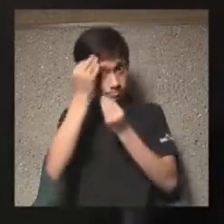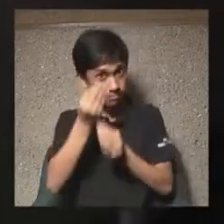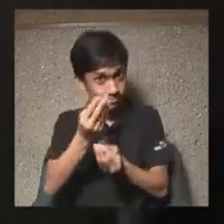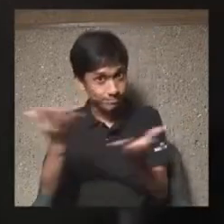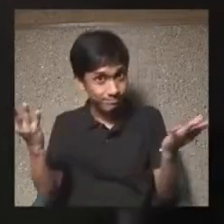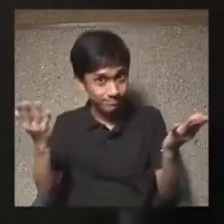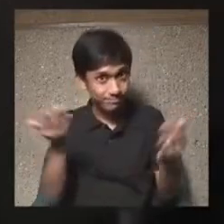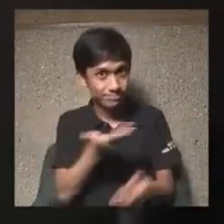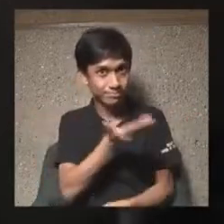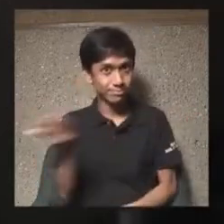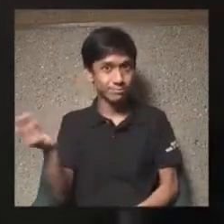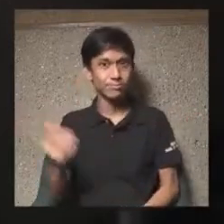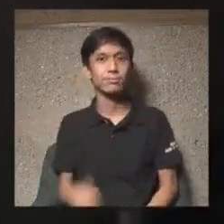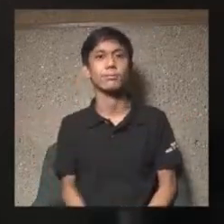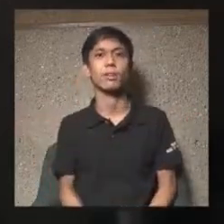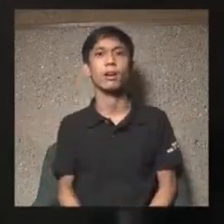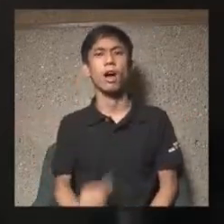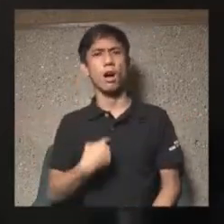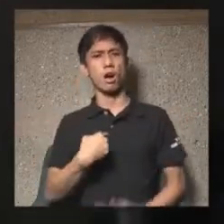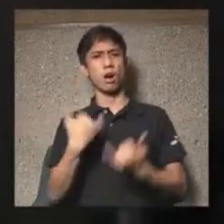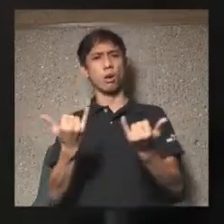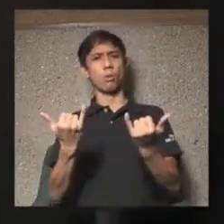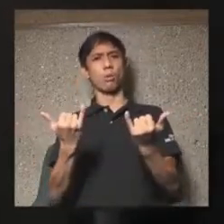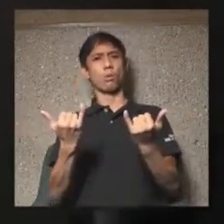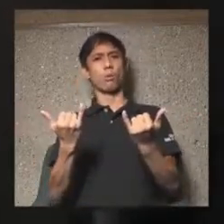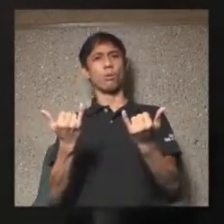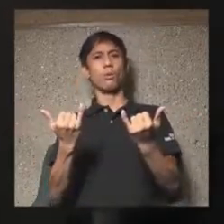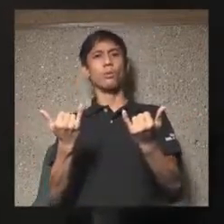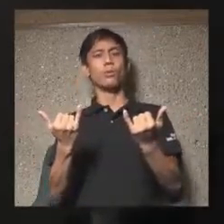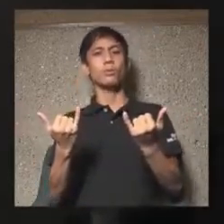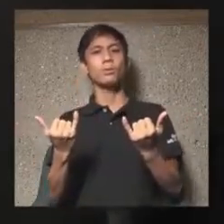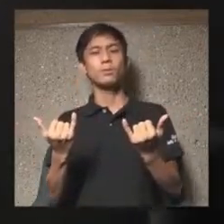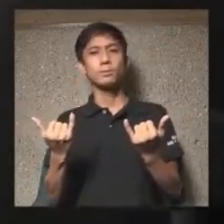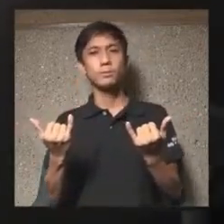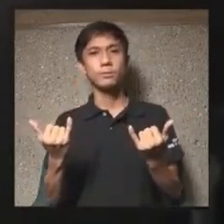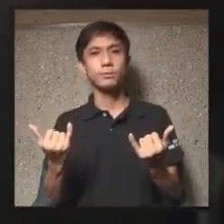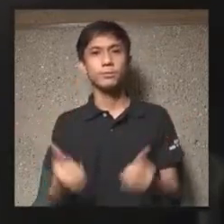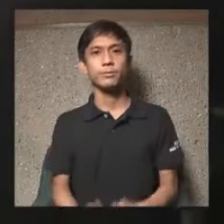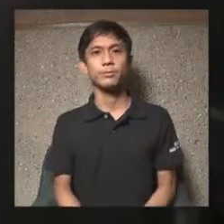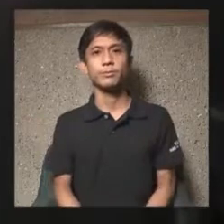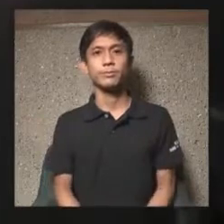I am now, 40 years later,